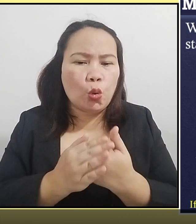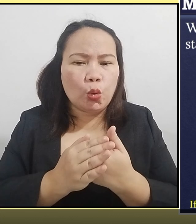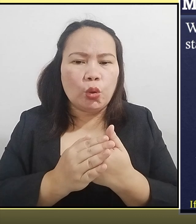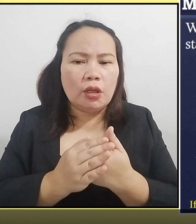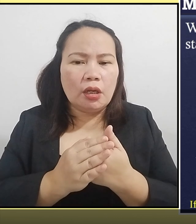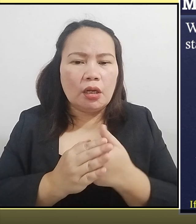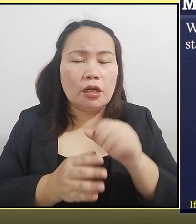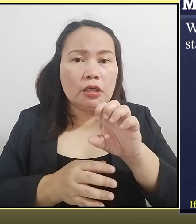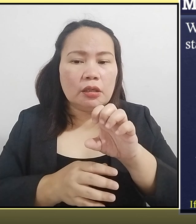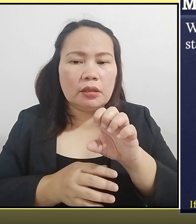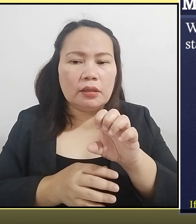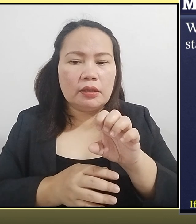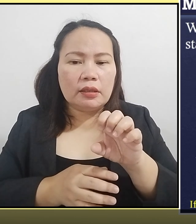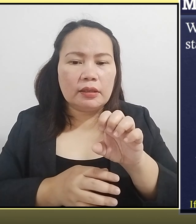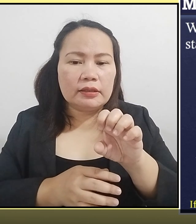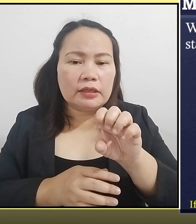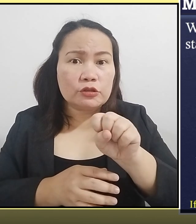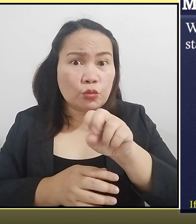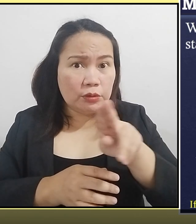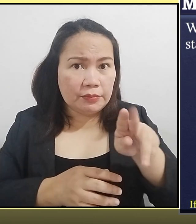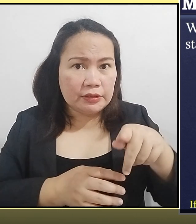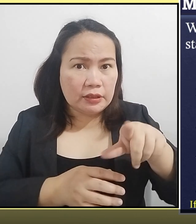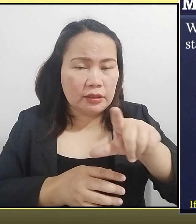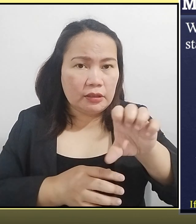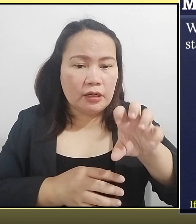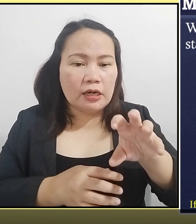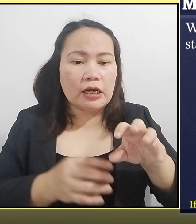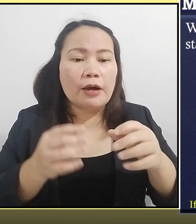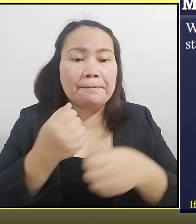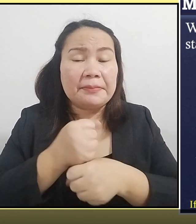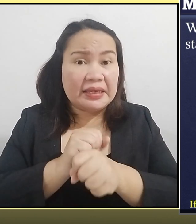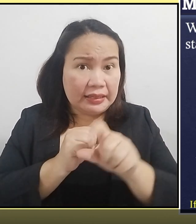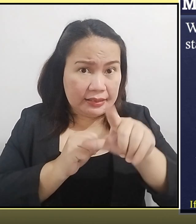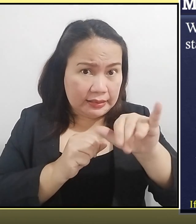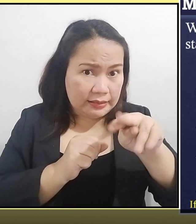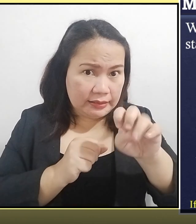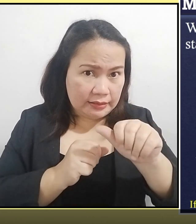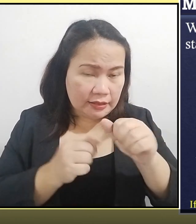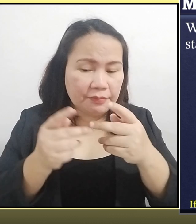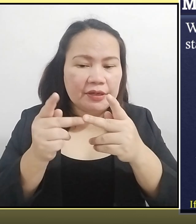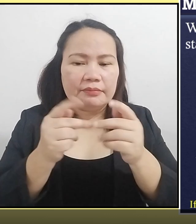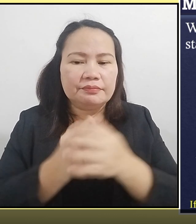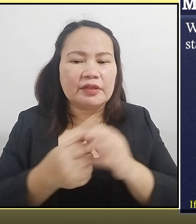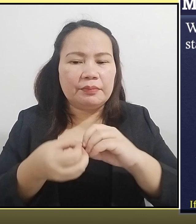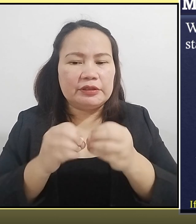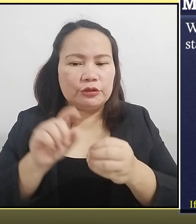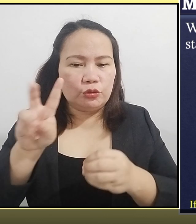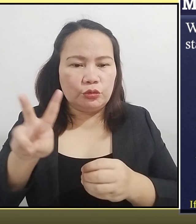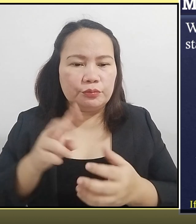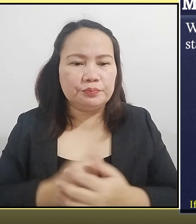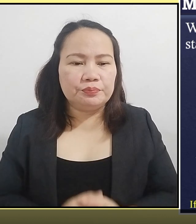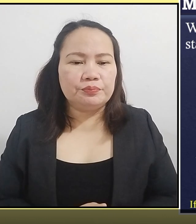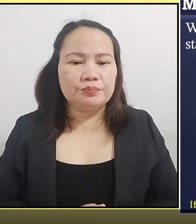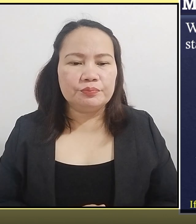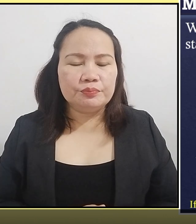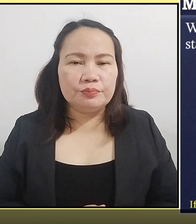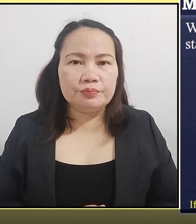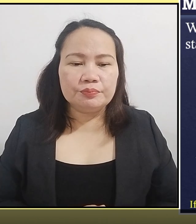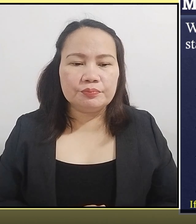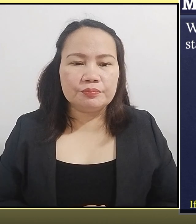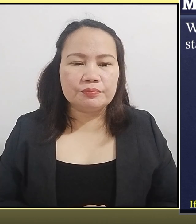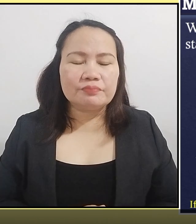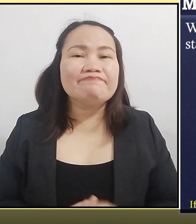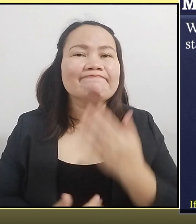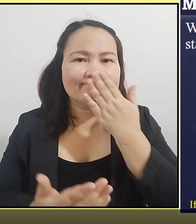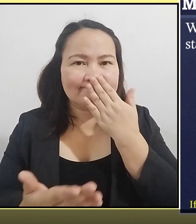this is not a good definition. Number 2, if the angles of a triangle are congruent, then it is equiangular.